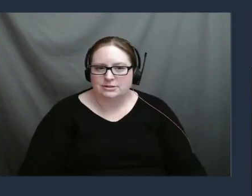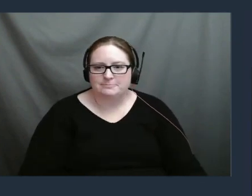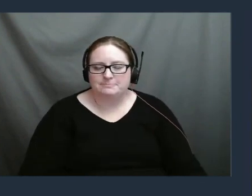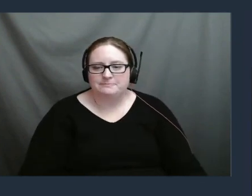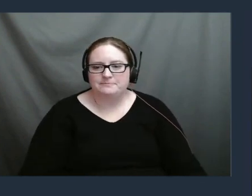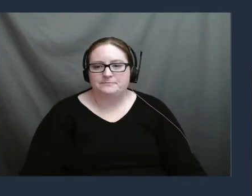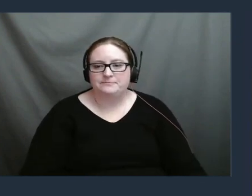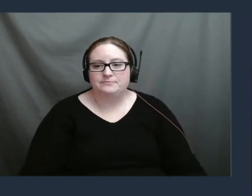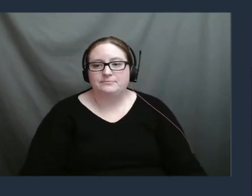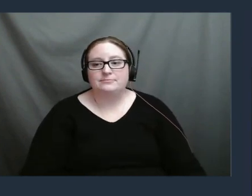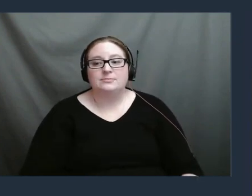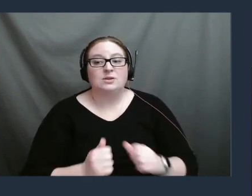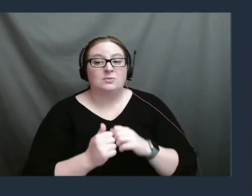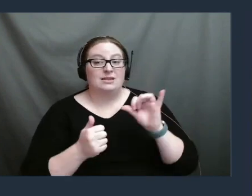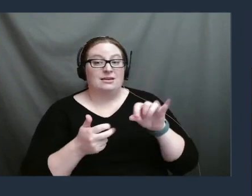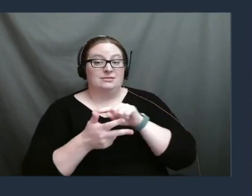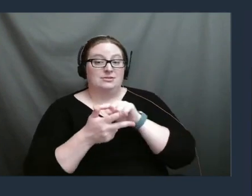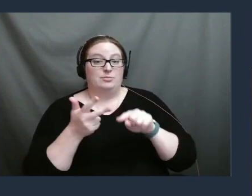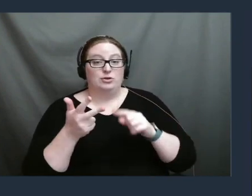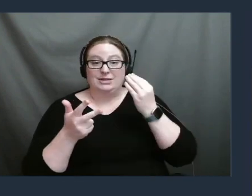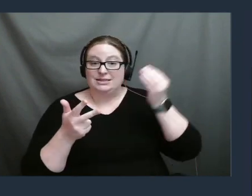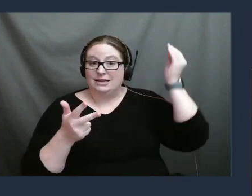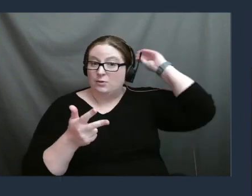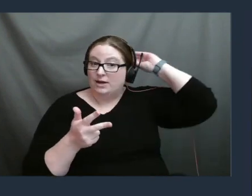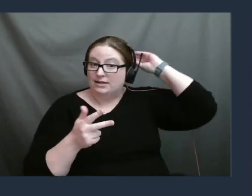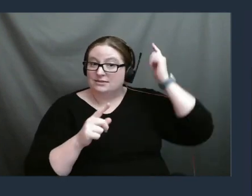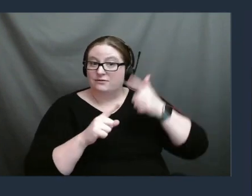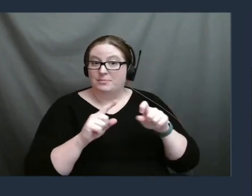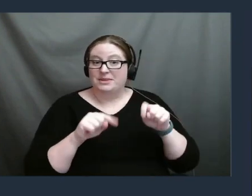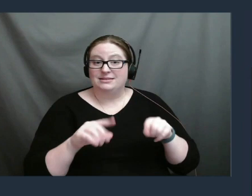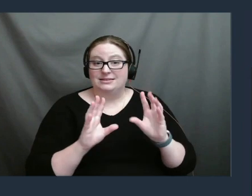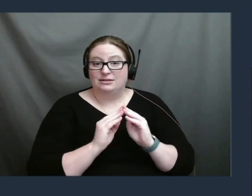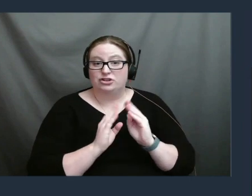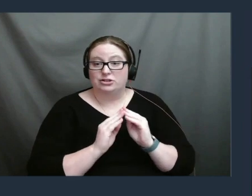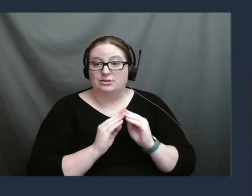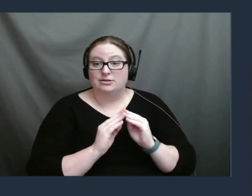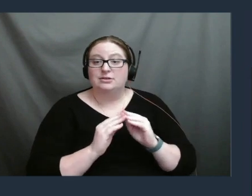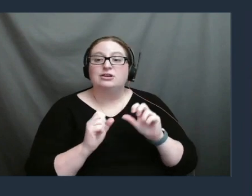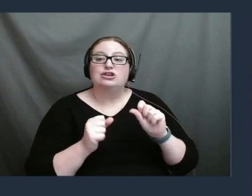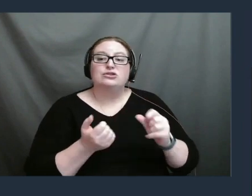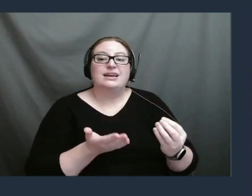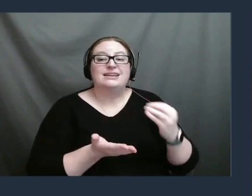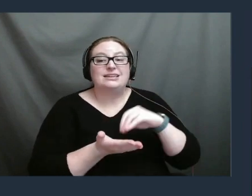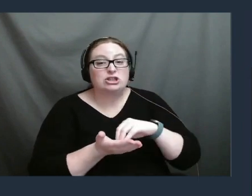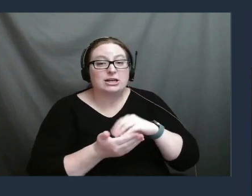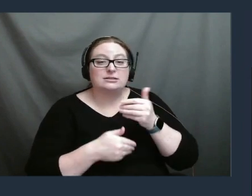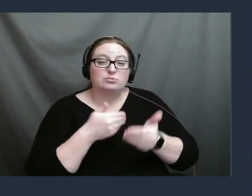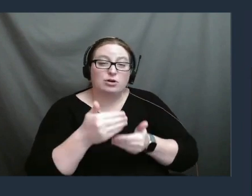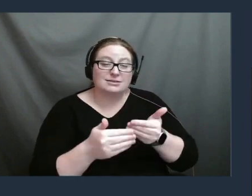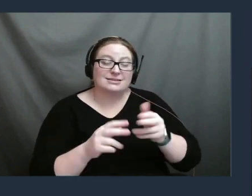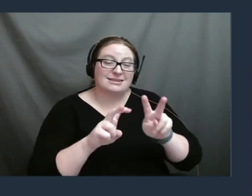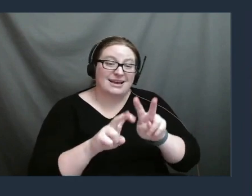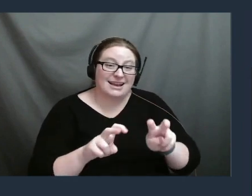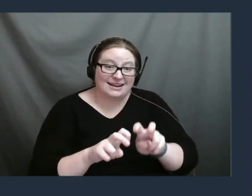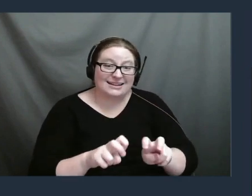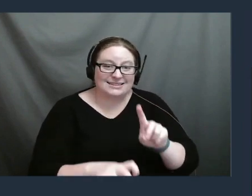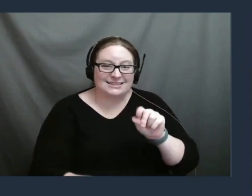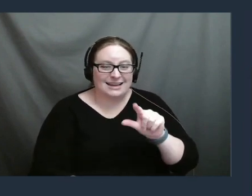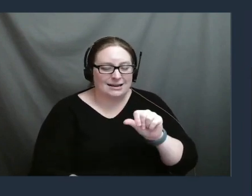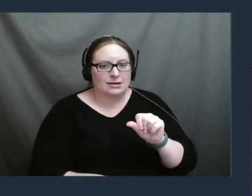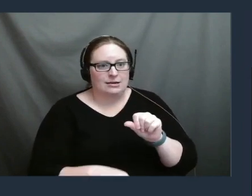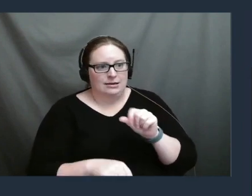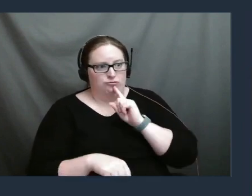With that, here are the top 3 takeaways from this session. You can ingest, process, and analyze your data in real time with AWS data